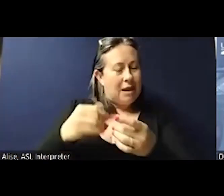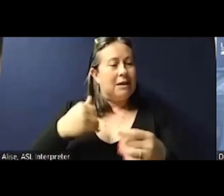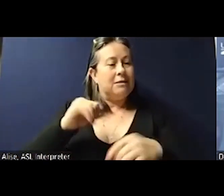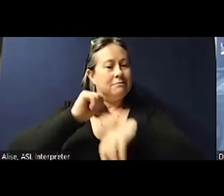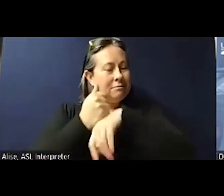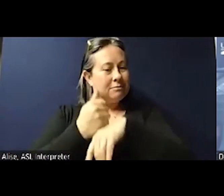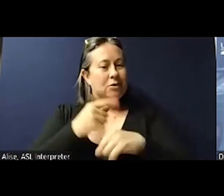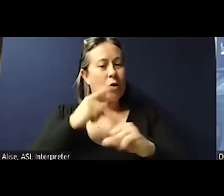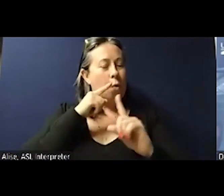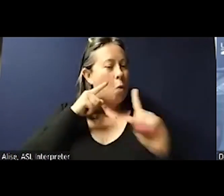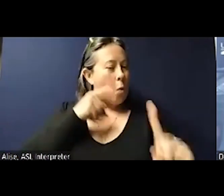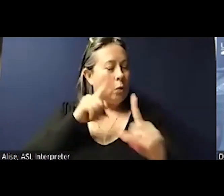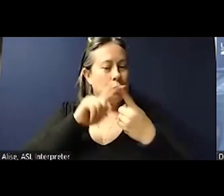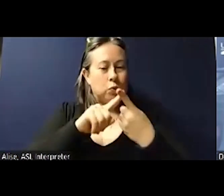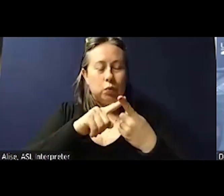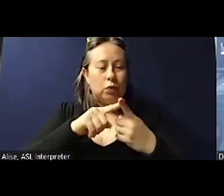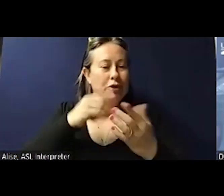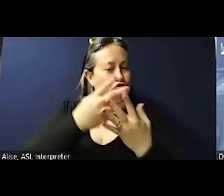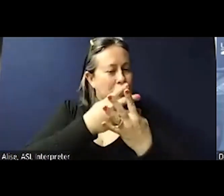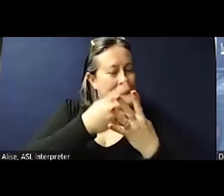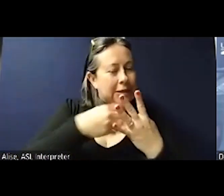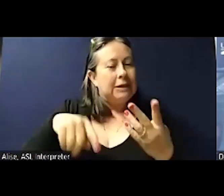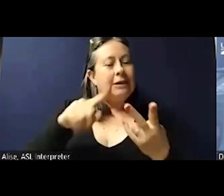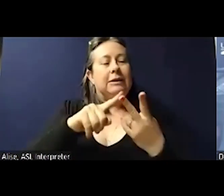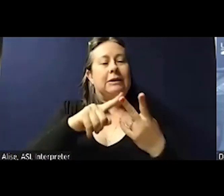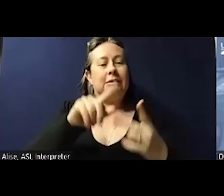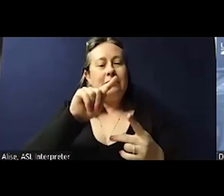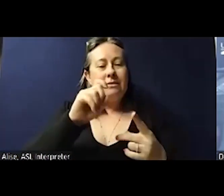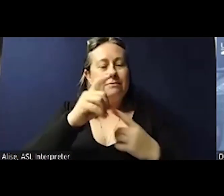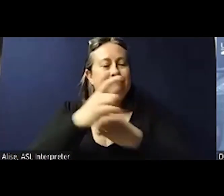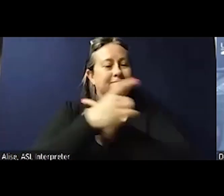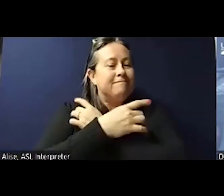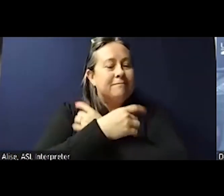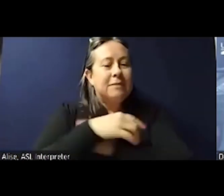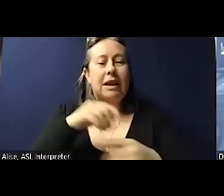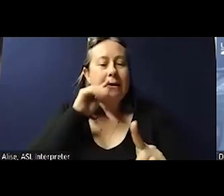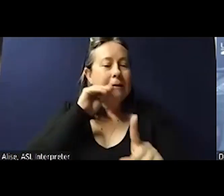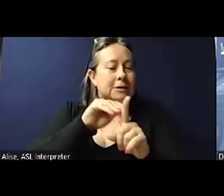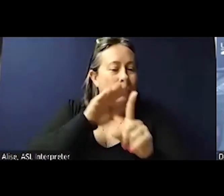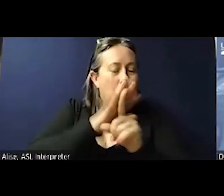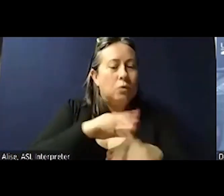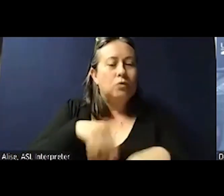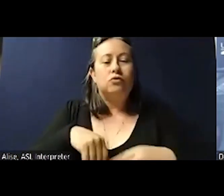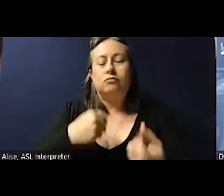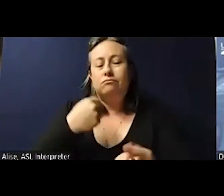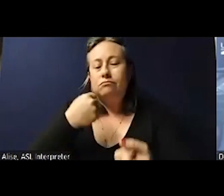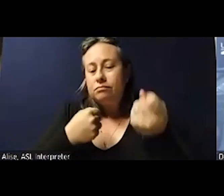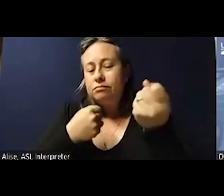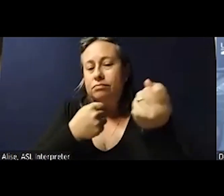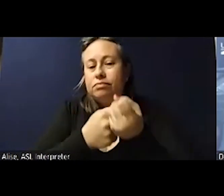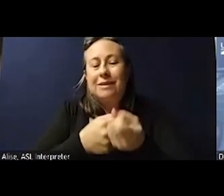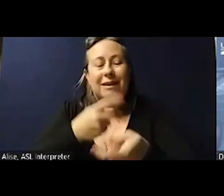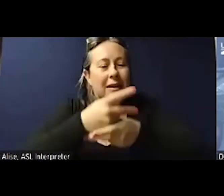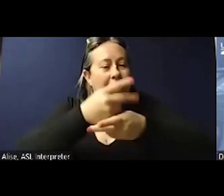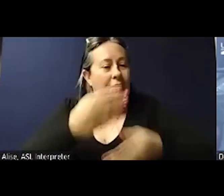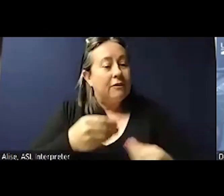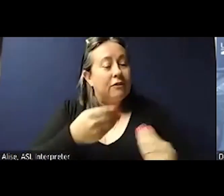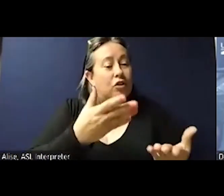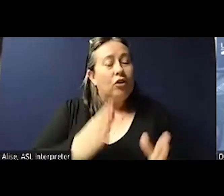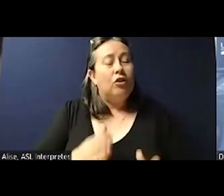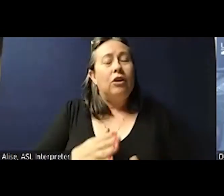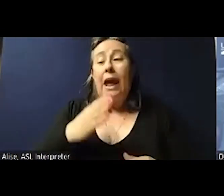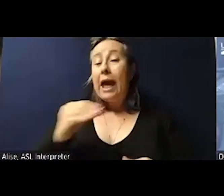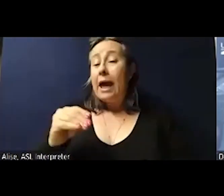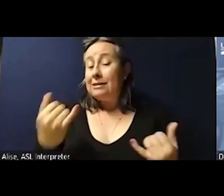environmental and toxic exposure, preventing cancer, driving innovative research, and supporting patients and caregivers. And today, USDA kicks